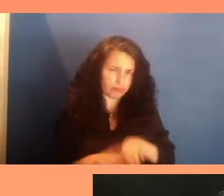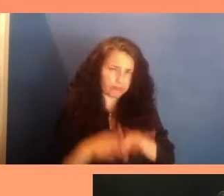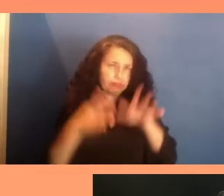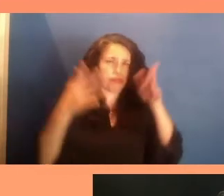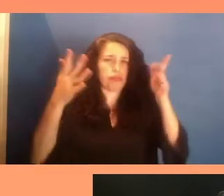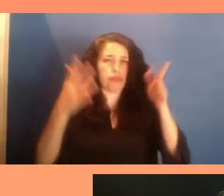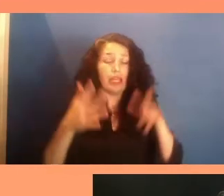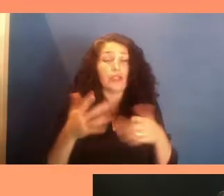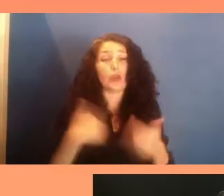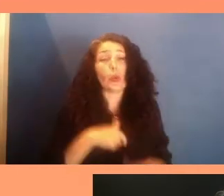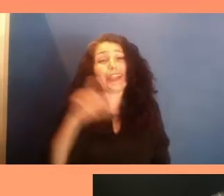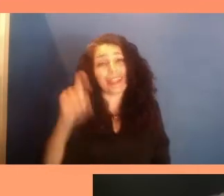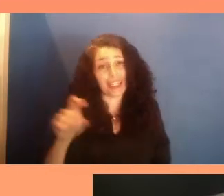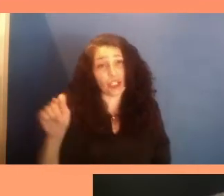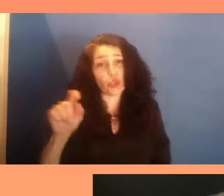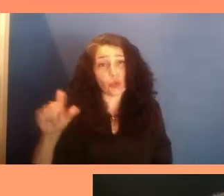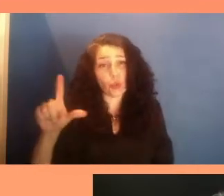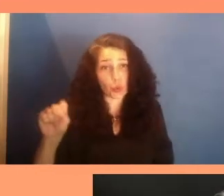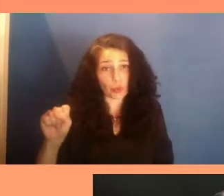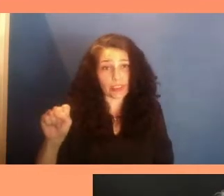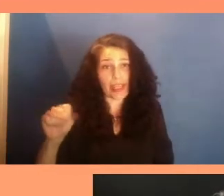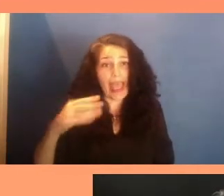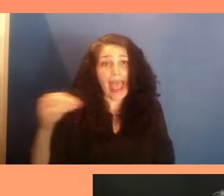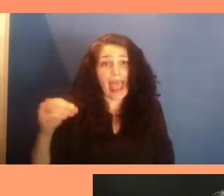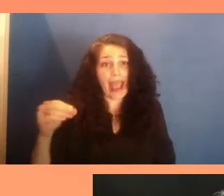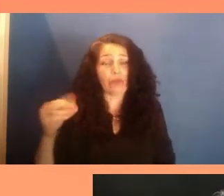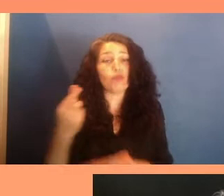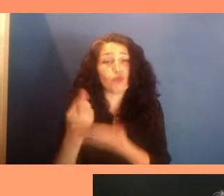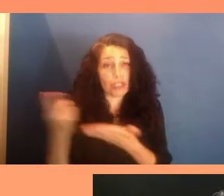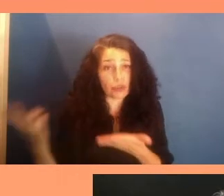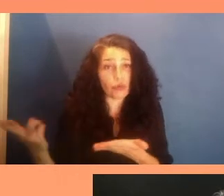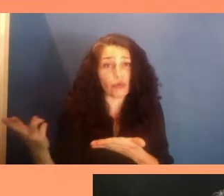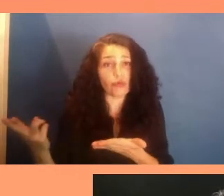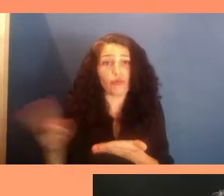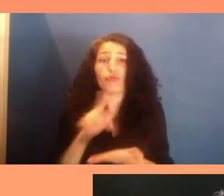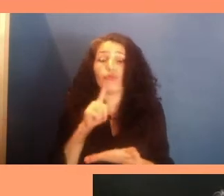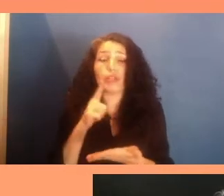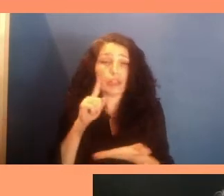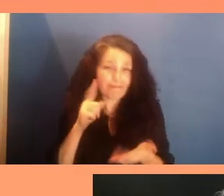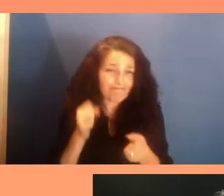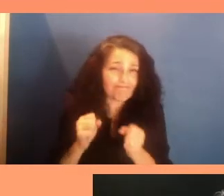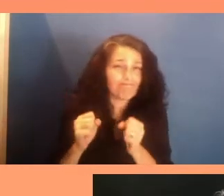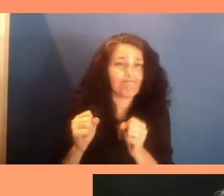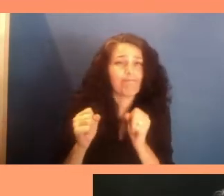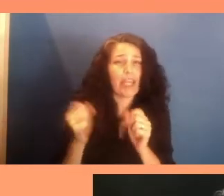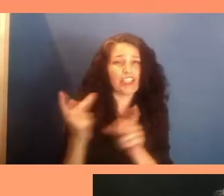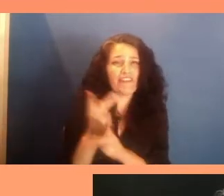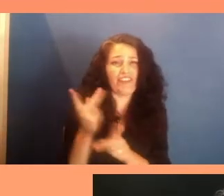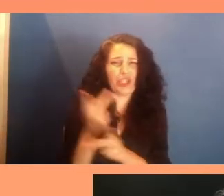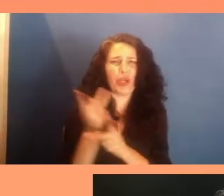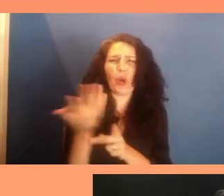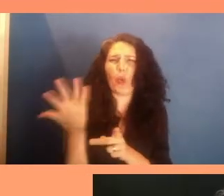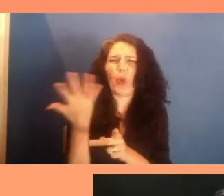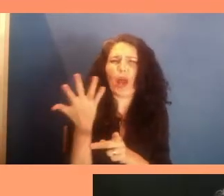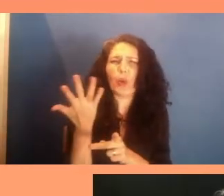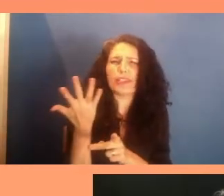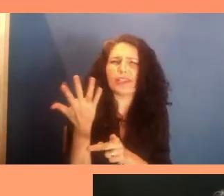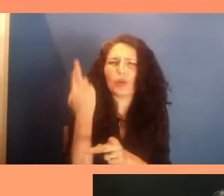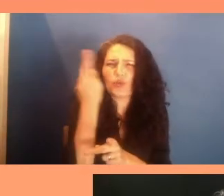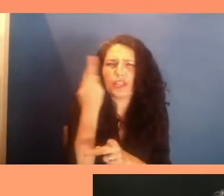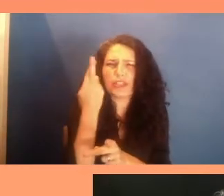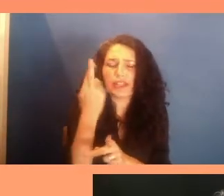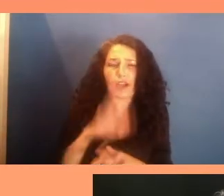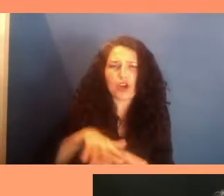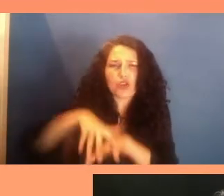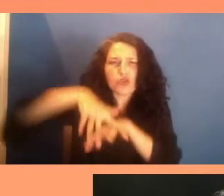all need tools and resources and real strategies to look at the root causes of this tension.